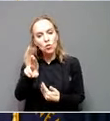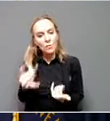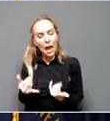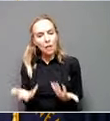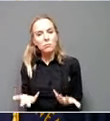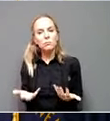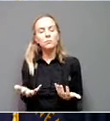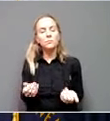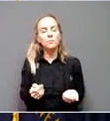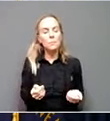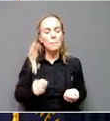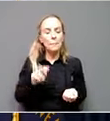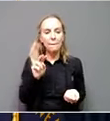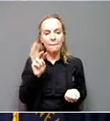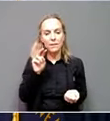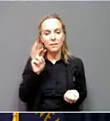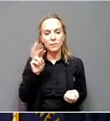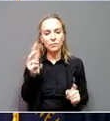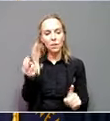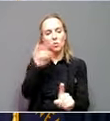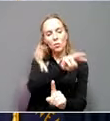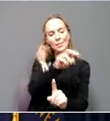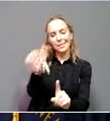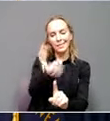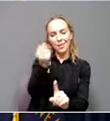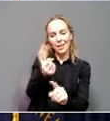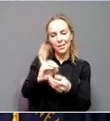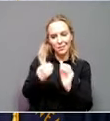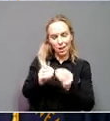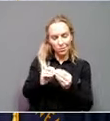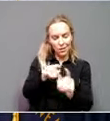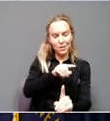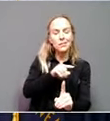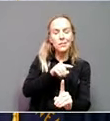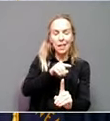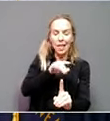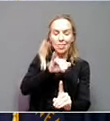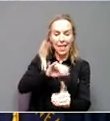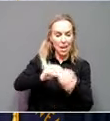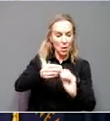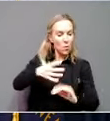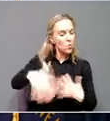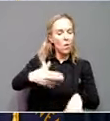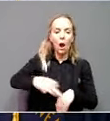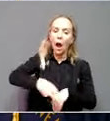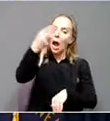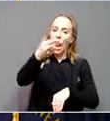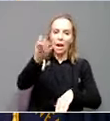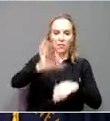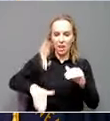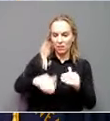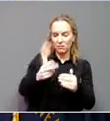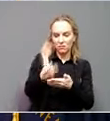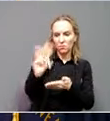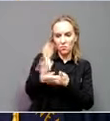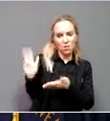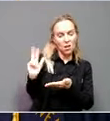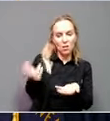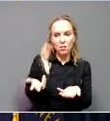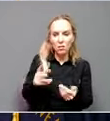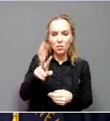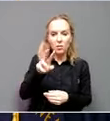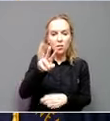look at Saturday's numbers, it's the highest Saturday in at least 4 weeks, 2,048 cases,